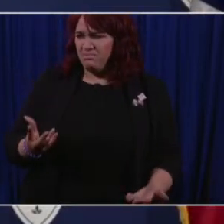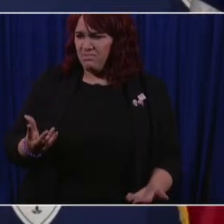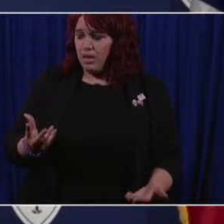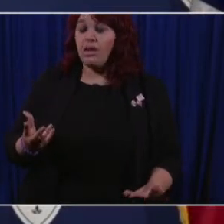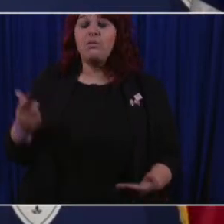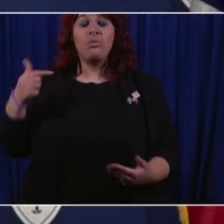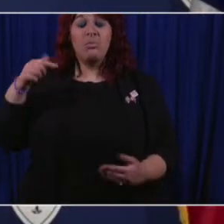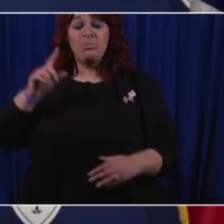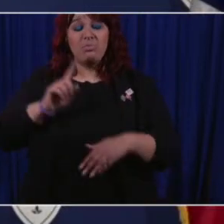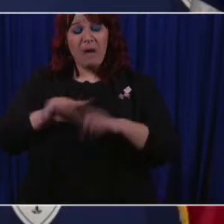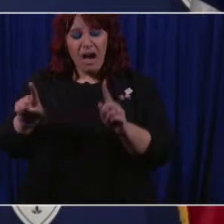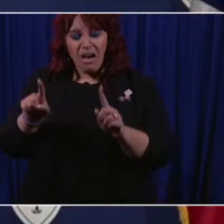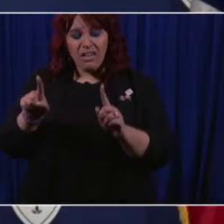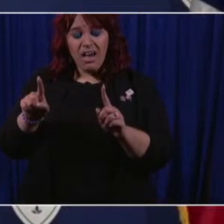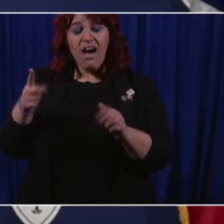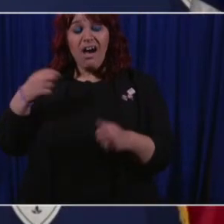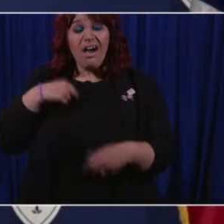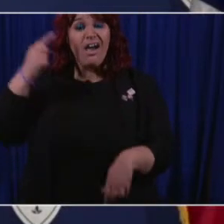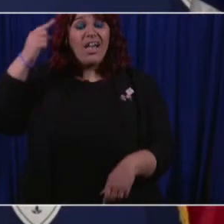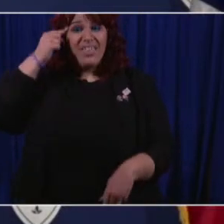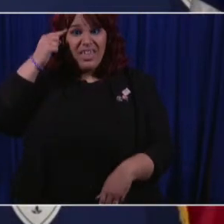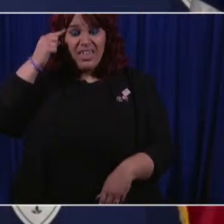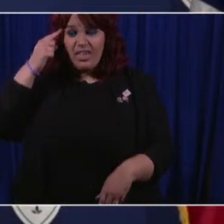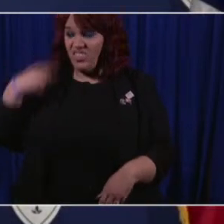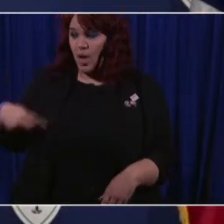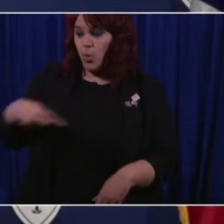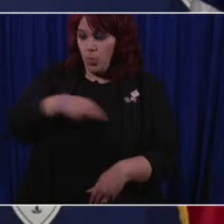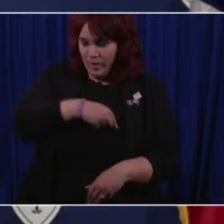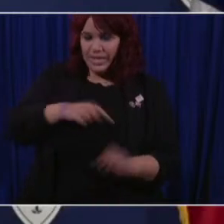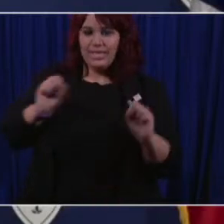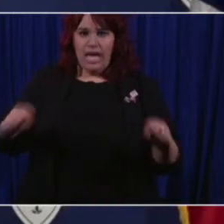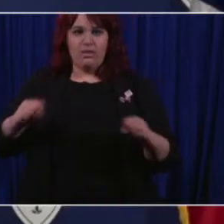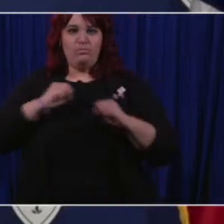virus out. Maybe not totally out, but